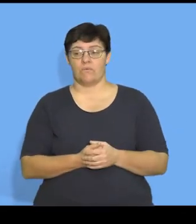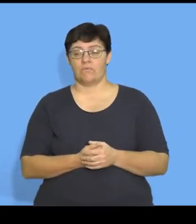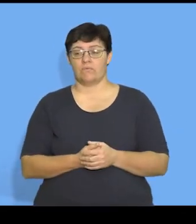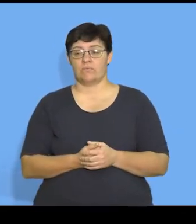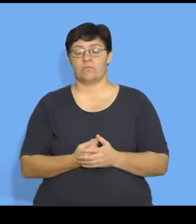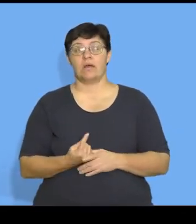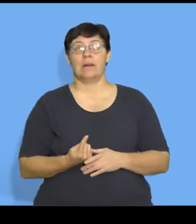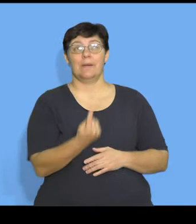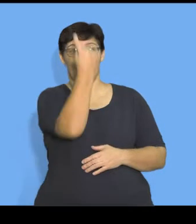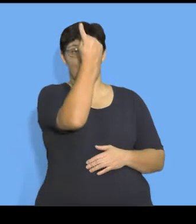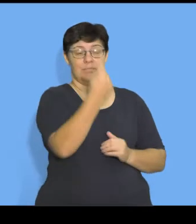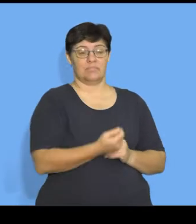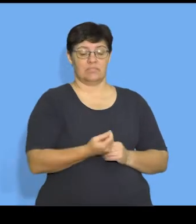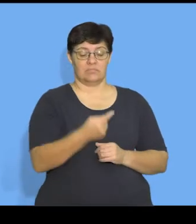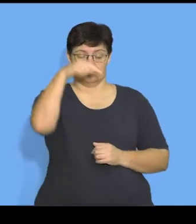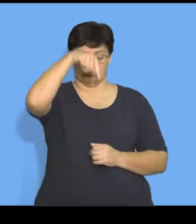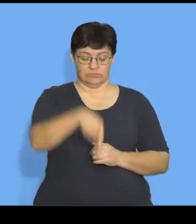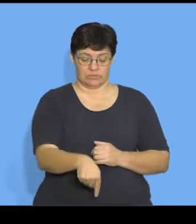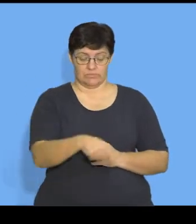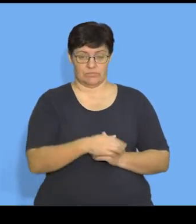up and we can go